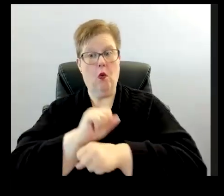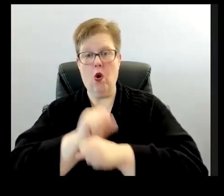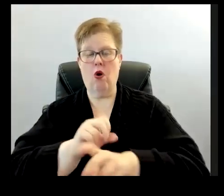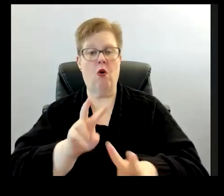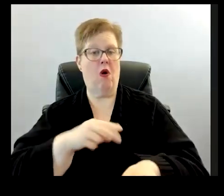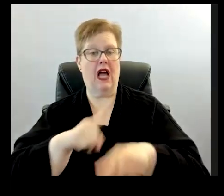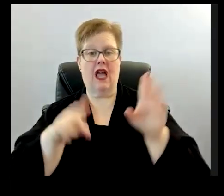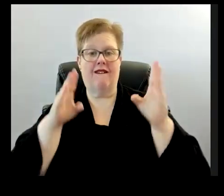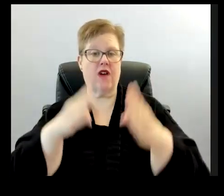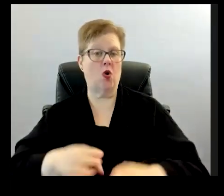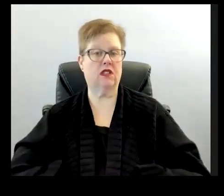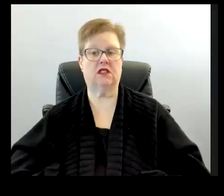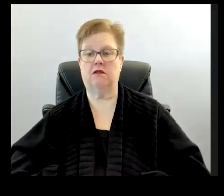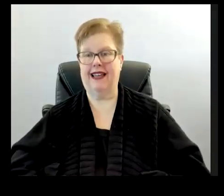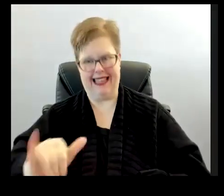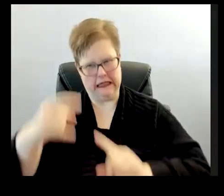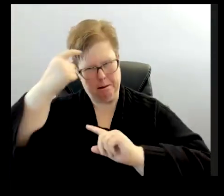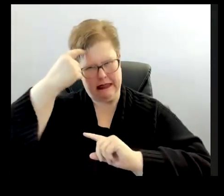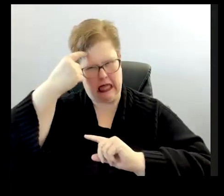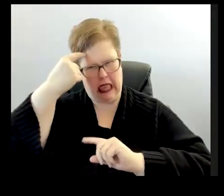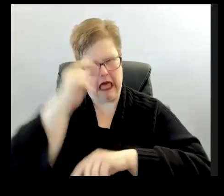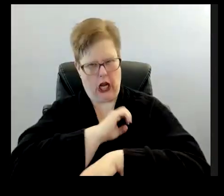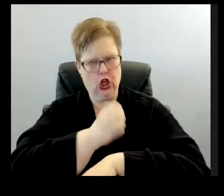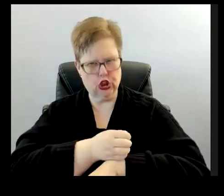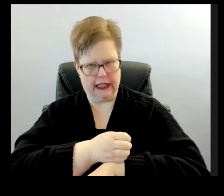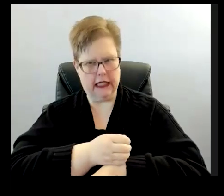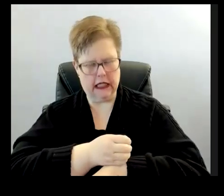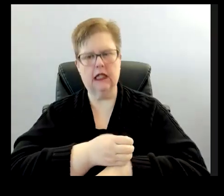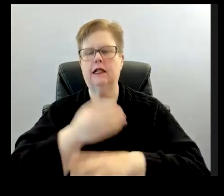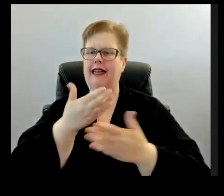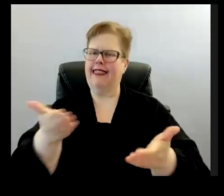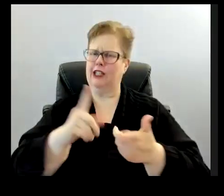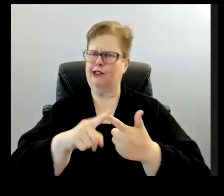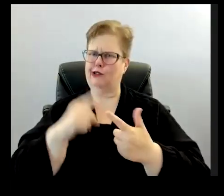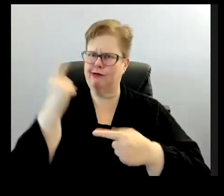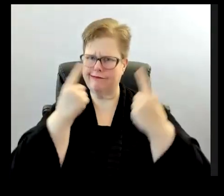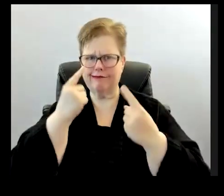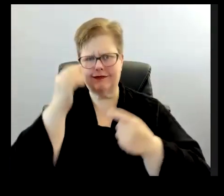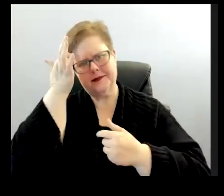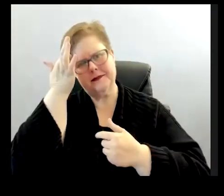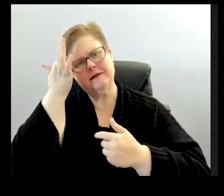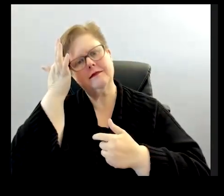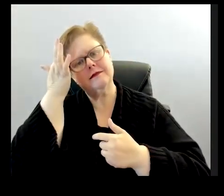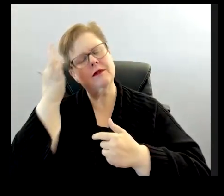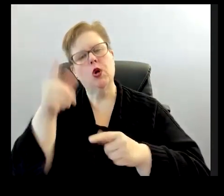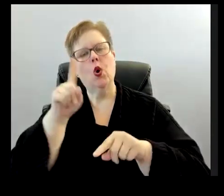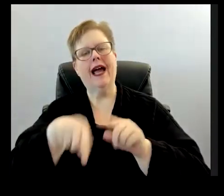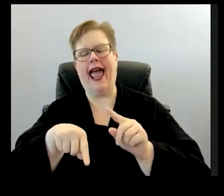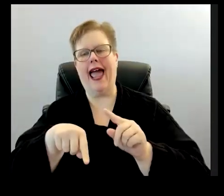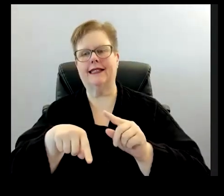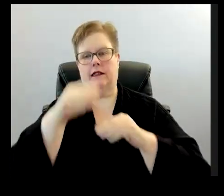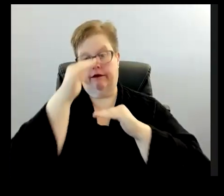can't focus on this. That's mental energy. So things to think about, you know, you can't